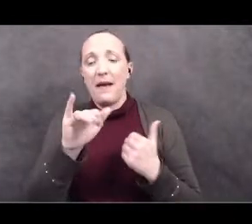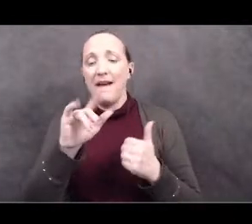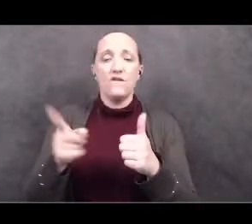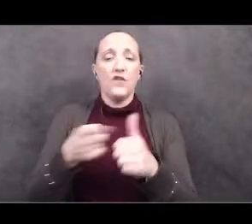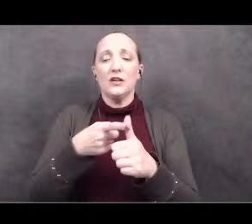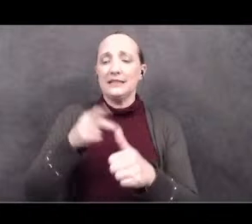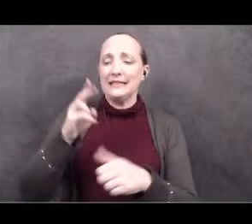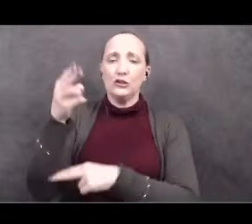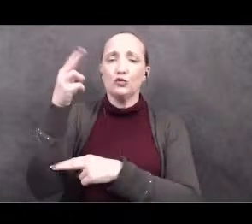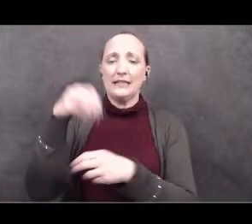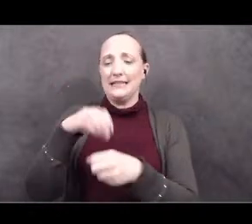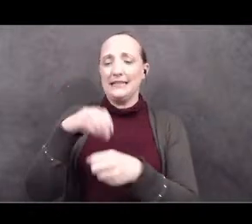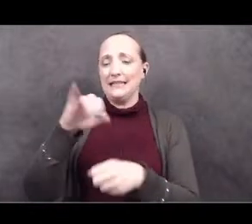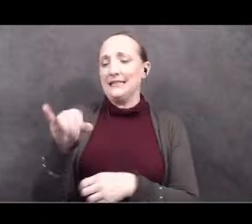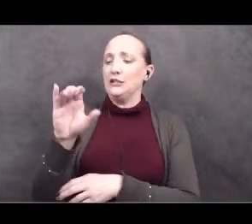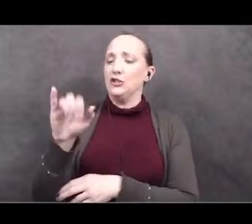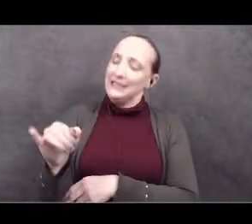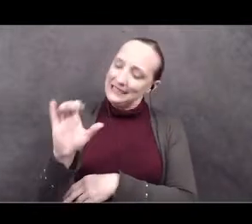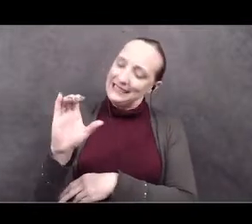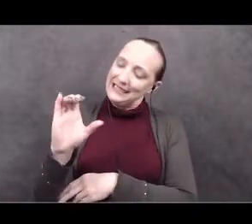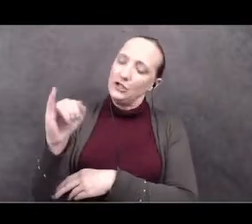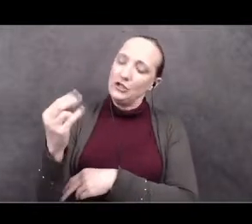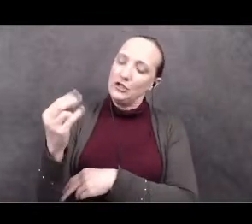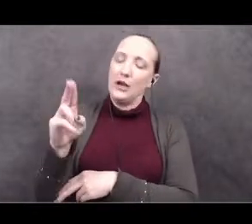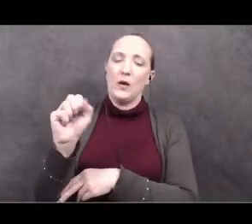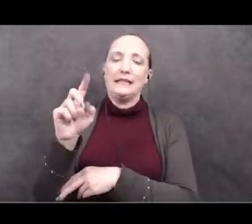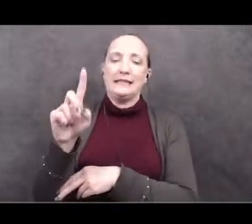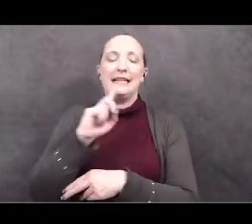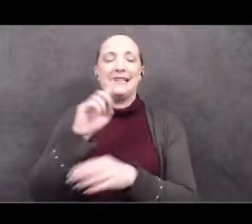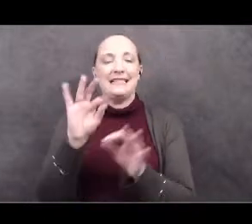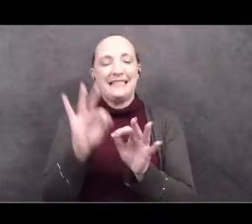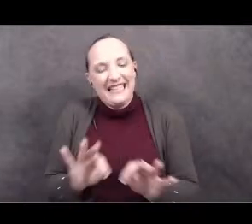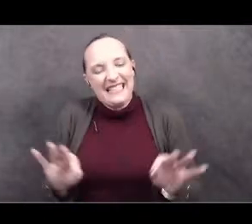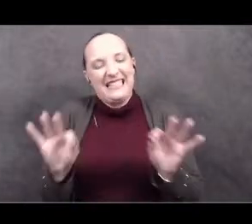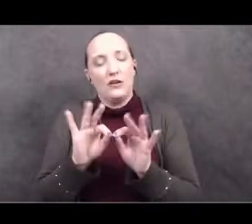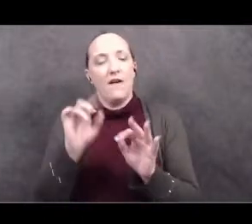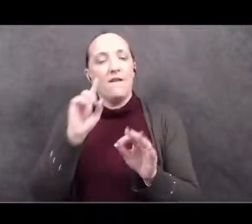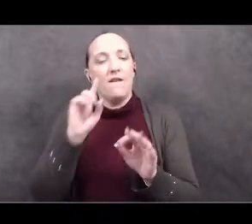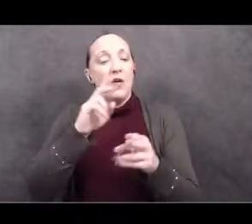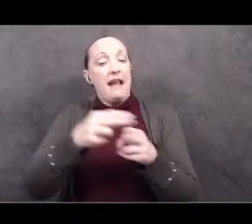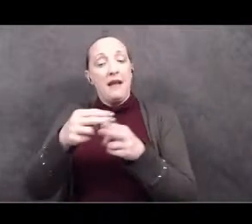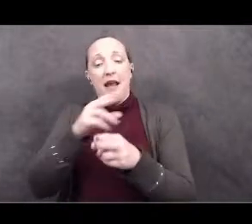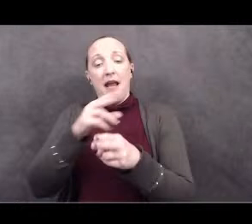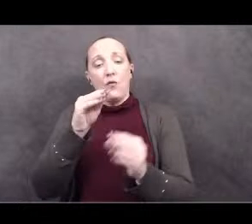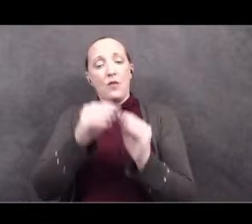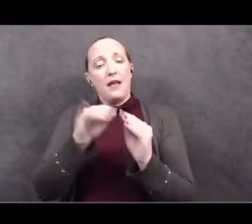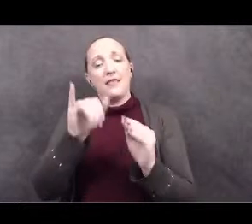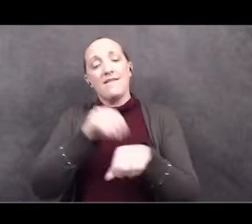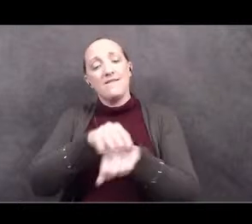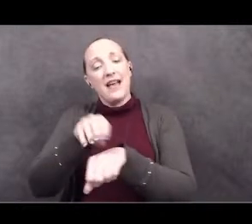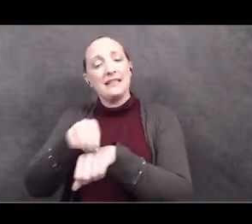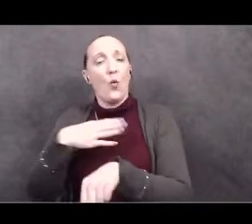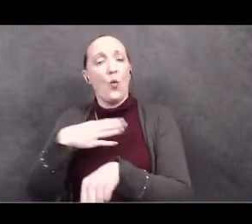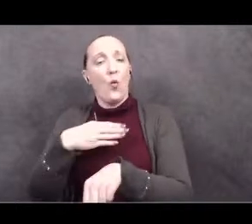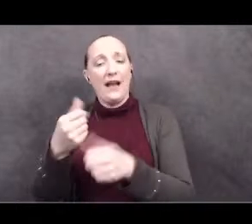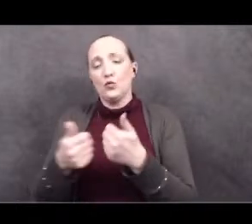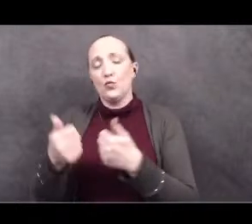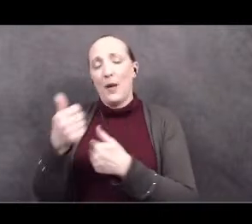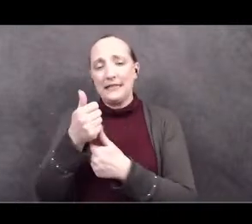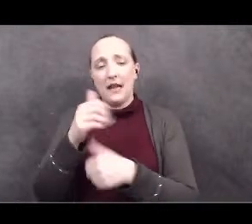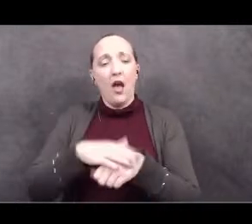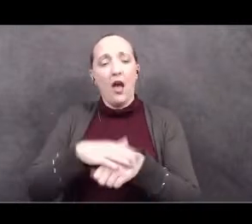cjusd is an essential step to naming and repairing the effects of white supremacy on our on which our public school